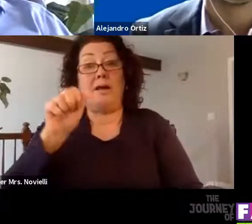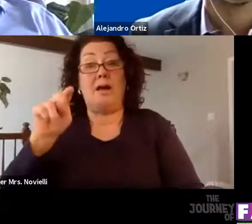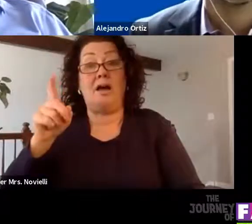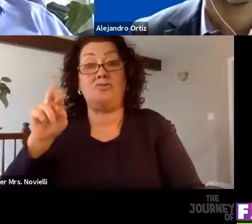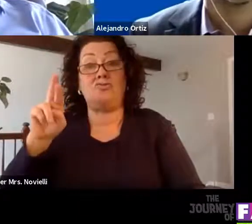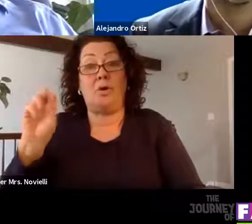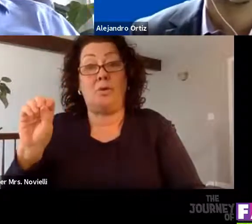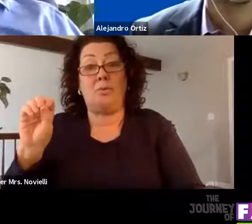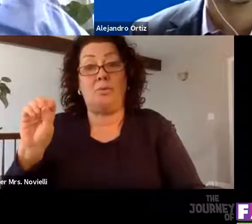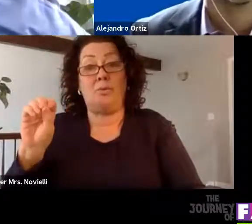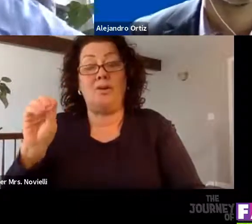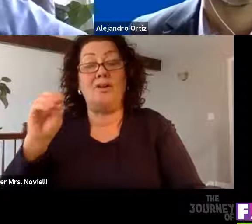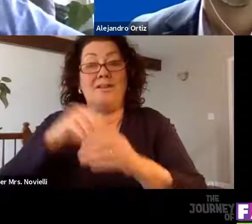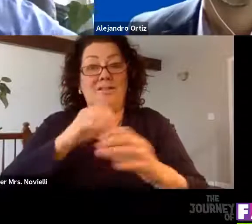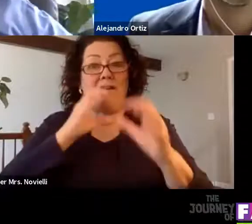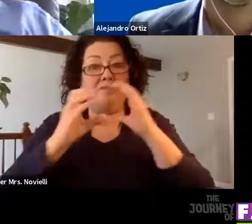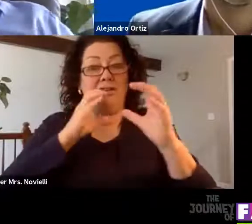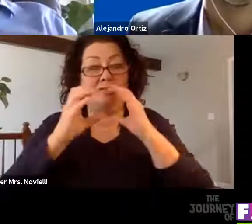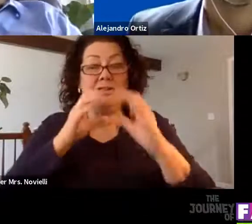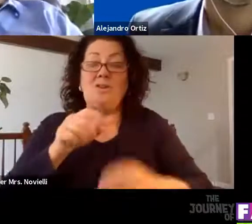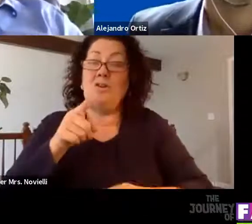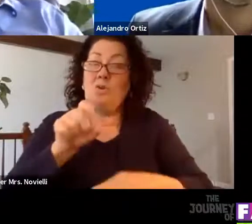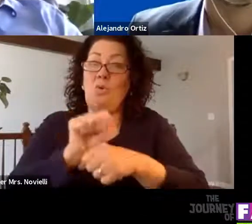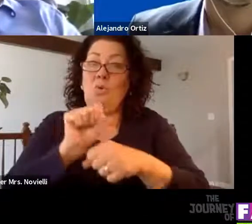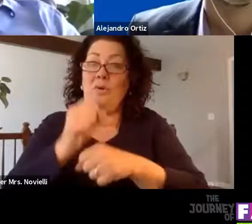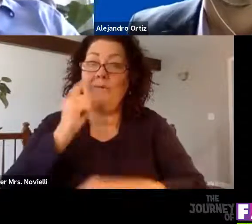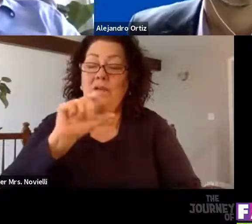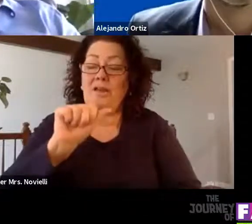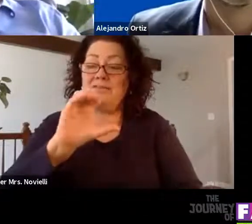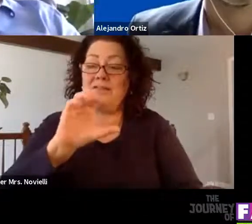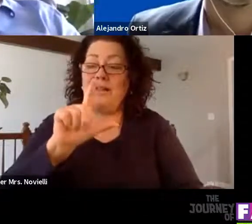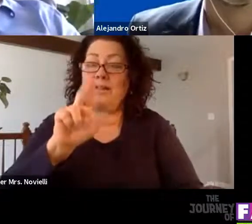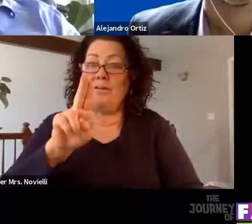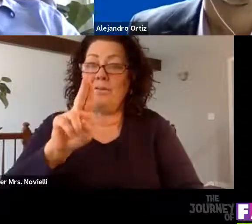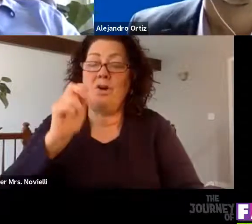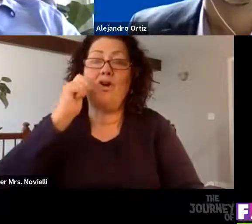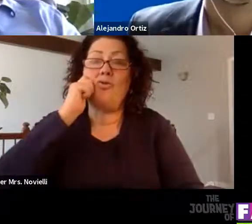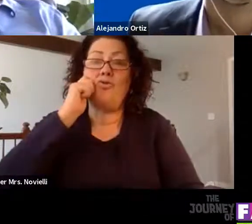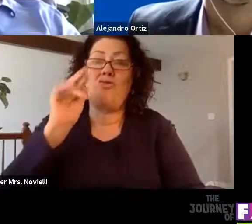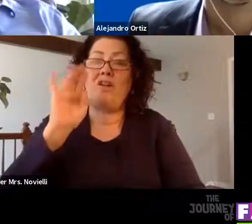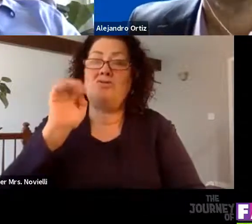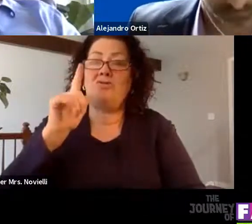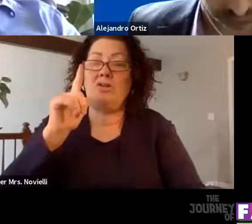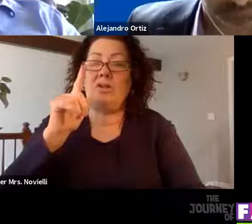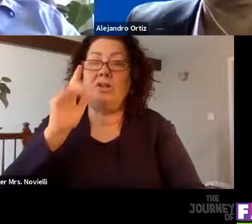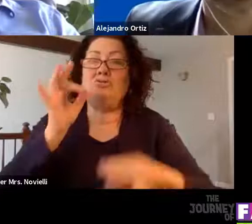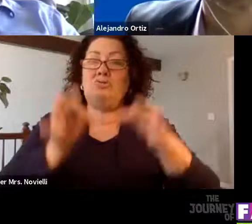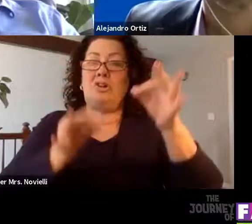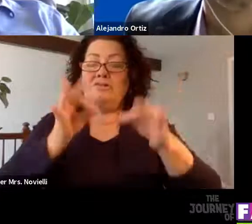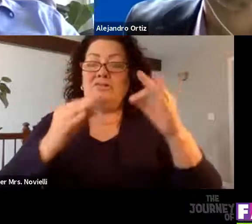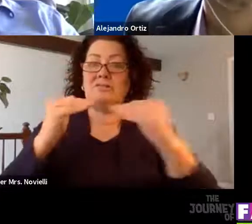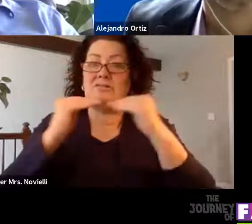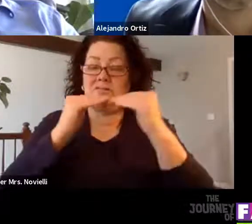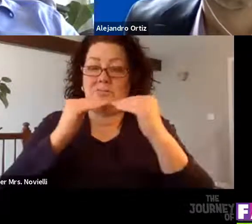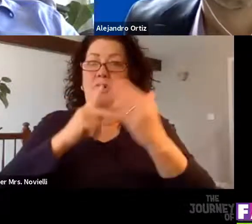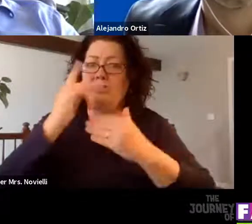Alejandro, I mean, you have been working at the ACLU Racial Justice Project for a long time. And I know that you've been doing a